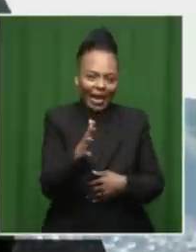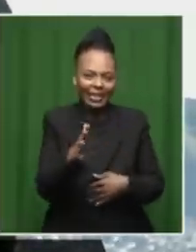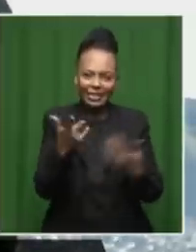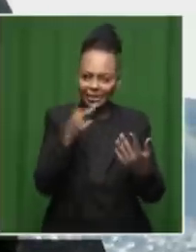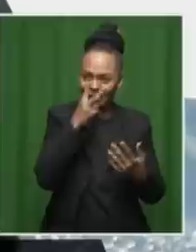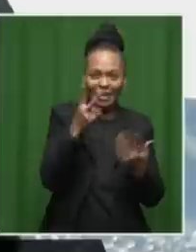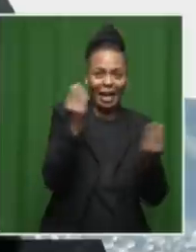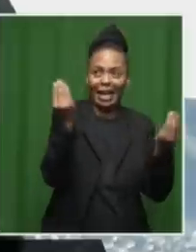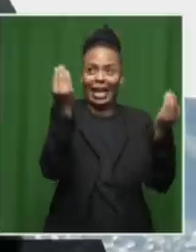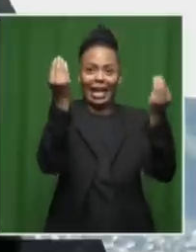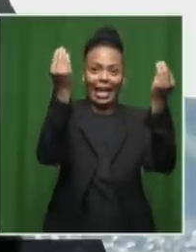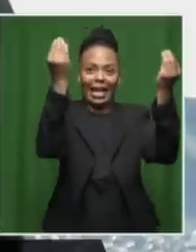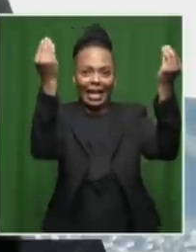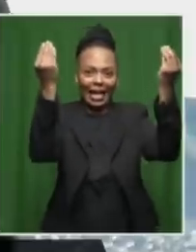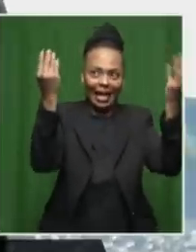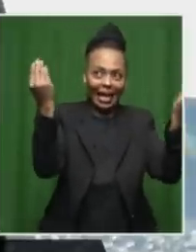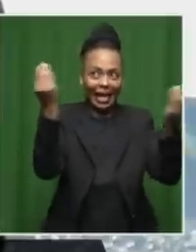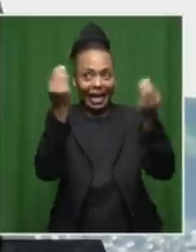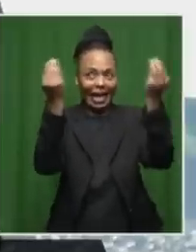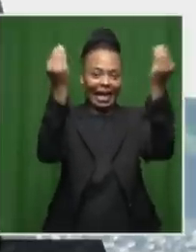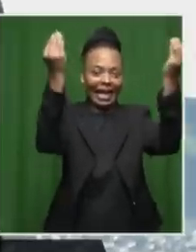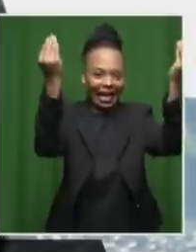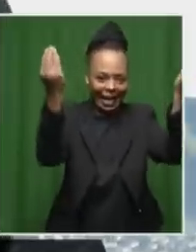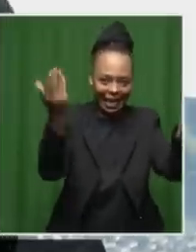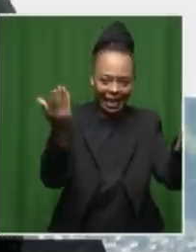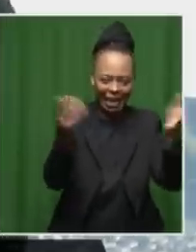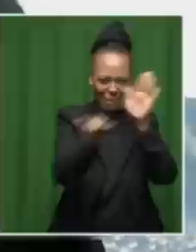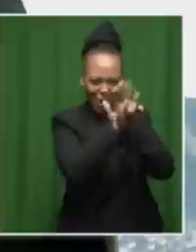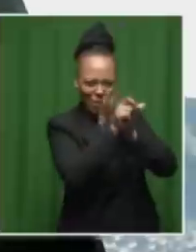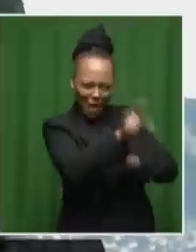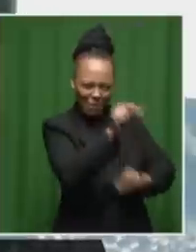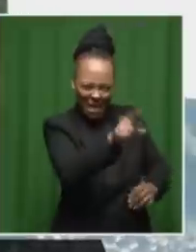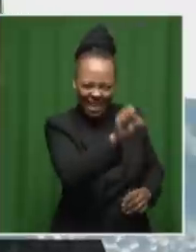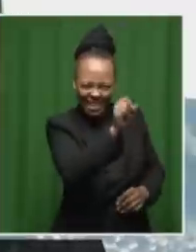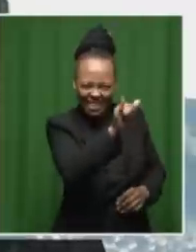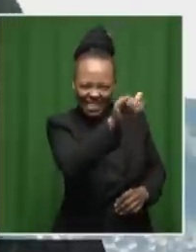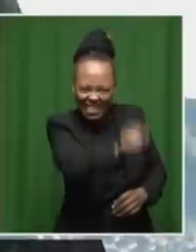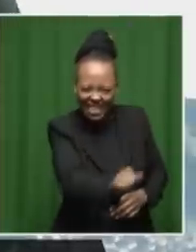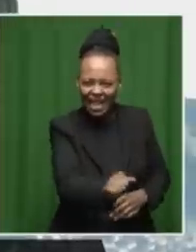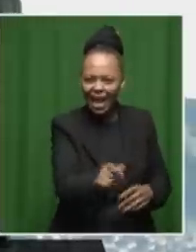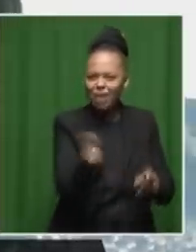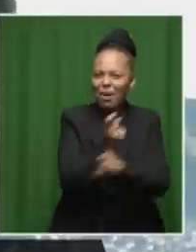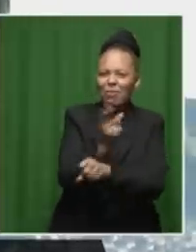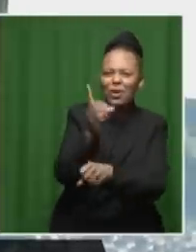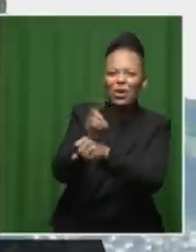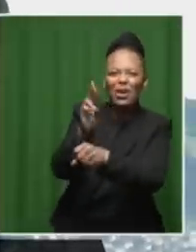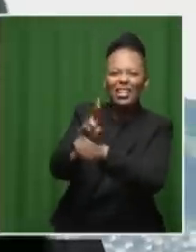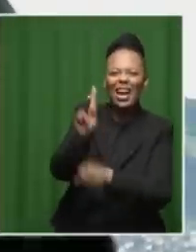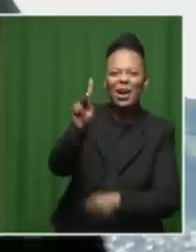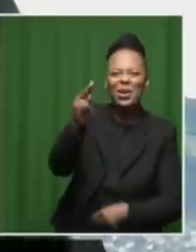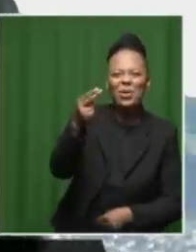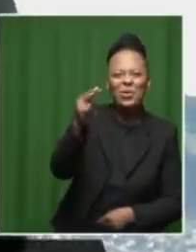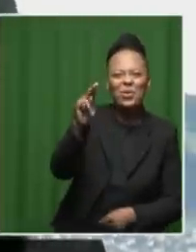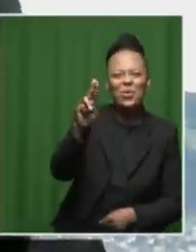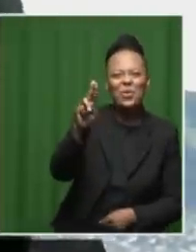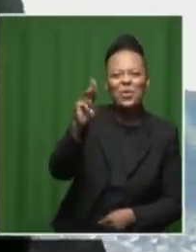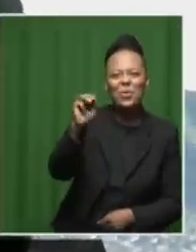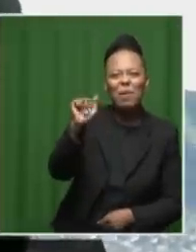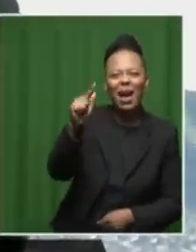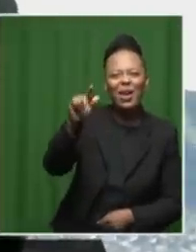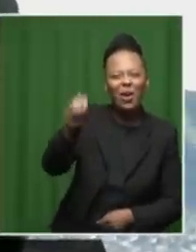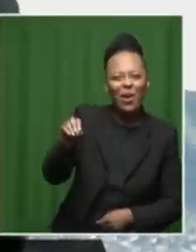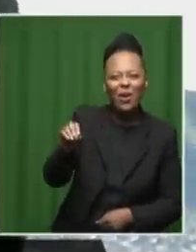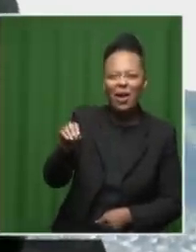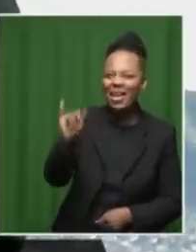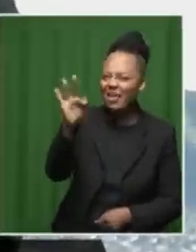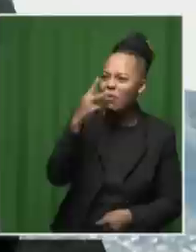mean, it's always so easy to spot a Sia, to spot a Dr. Kumalo, you know, those soccer players,